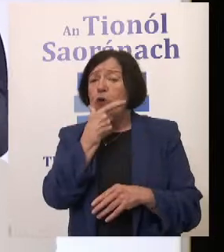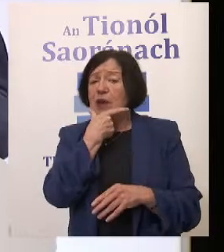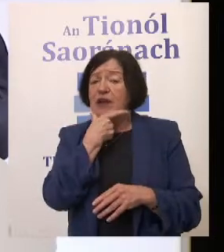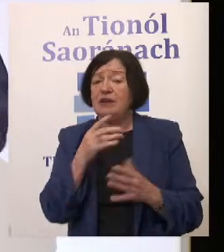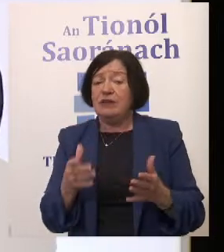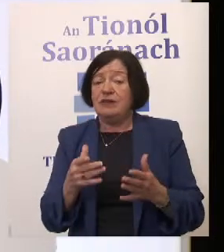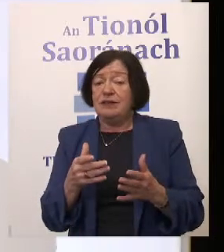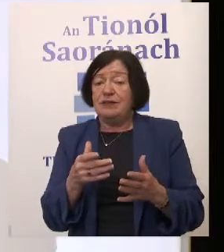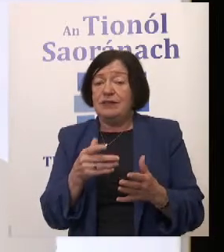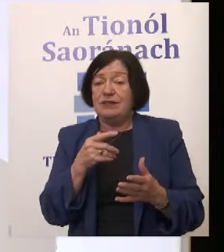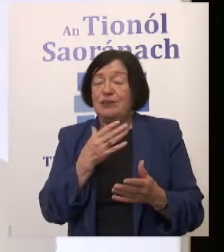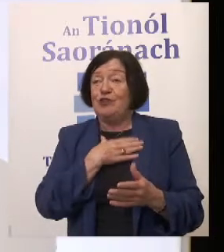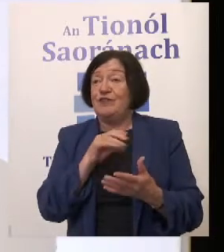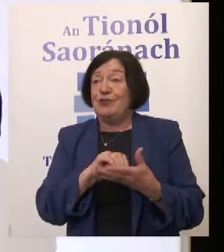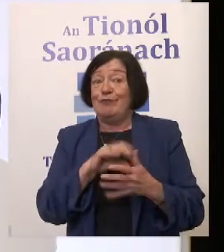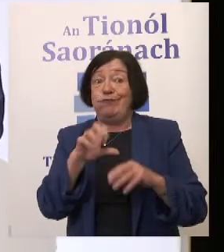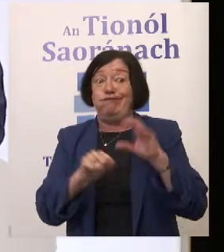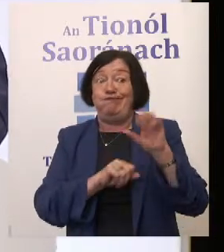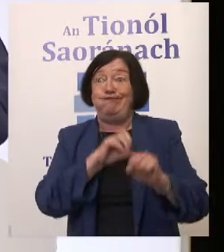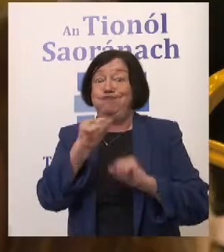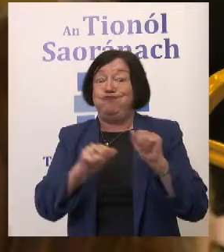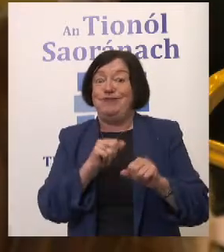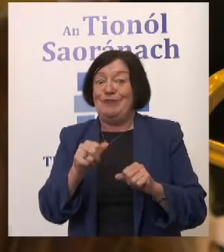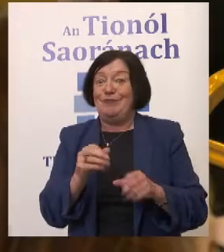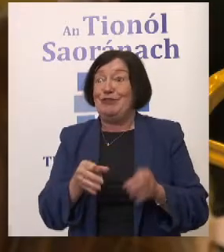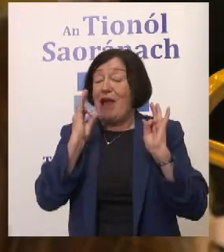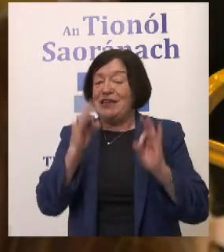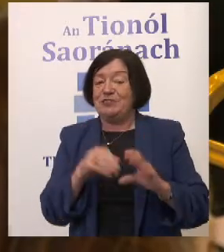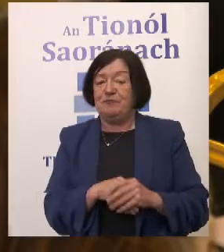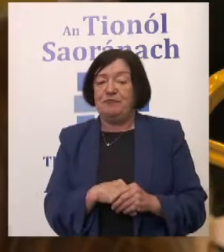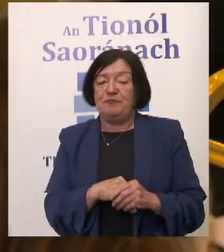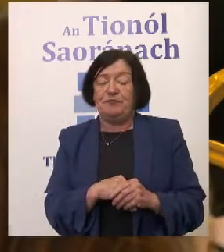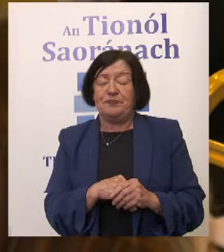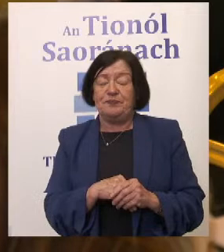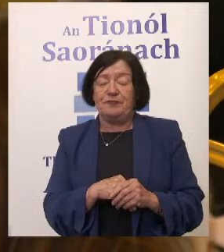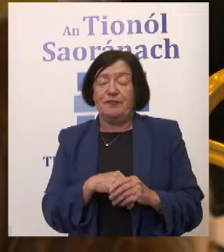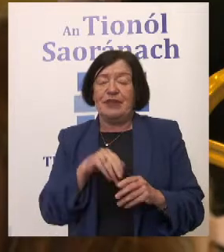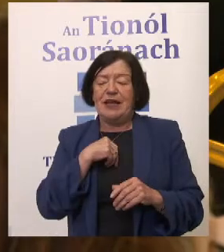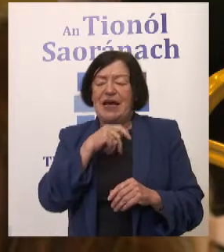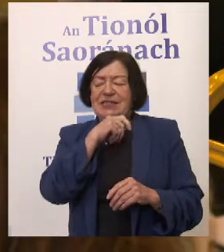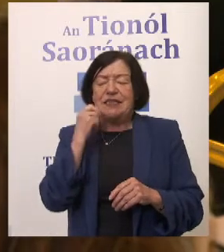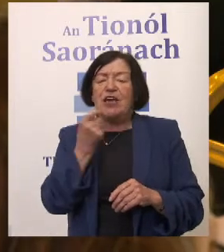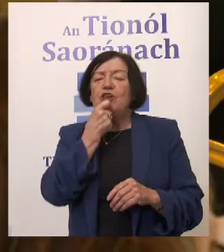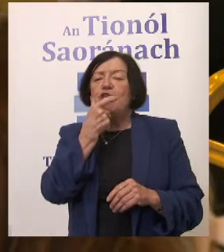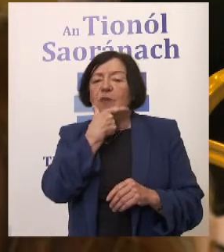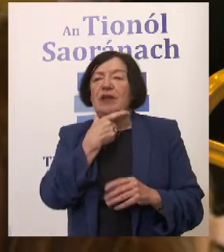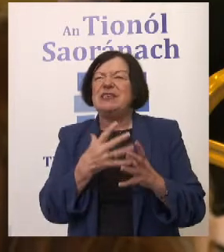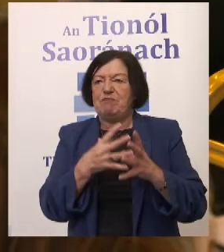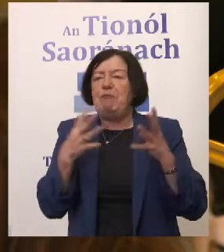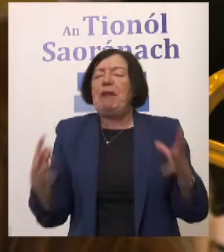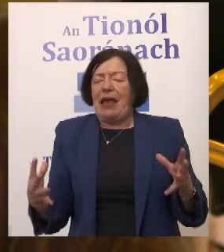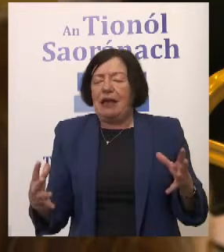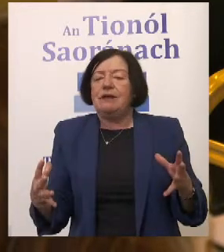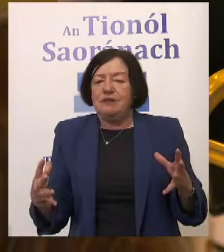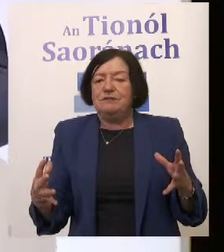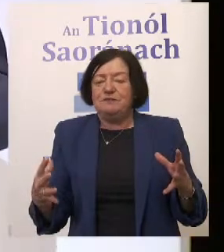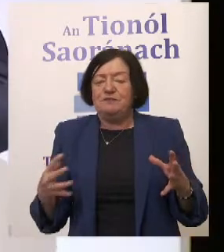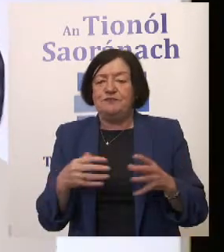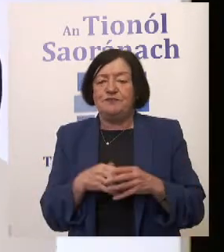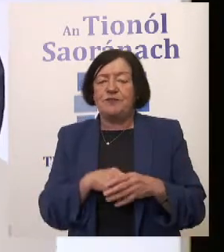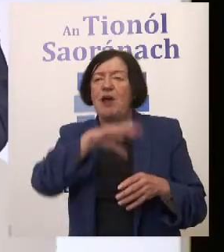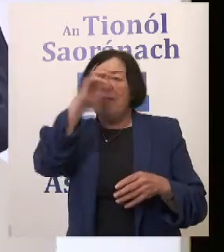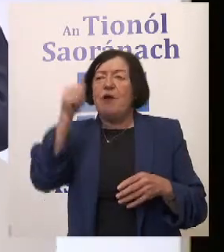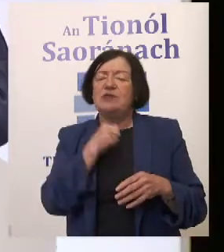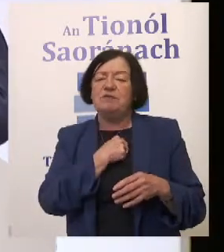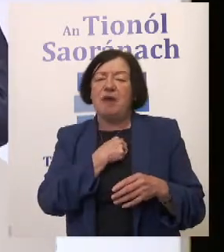And we'd love to get our hands on all of that. Wouldn't it be great? So as I say, Dublin's pretty big. Most